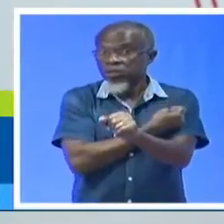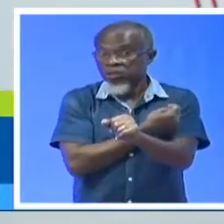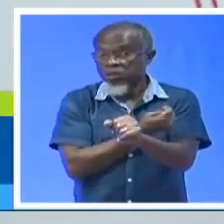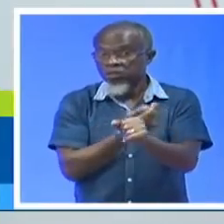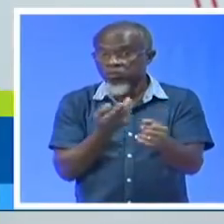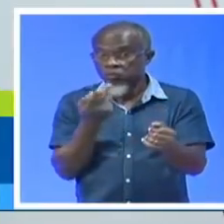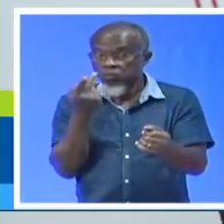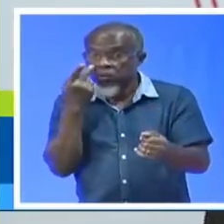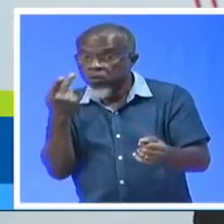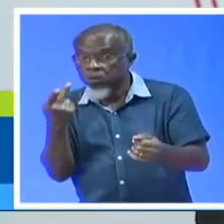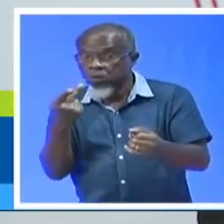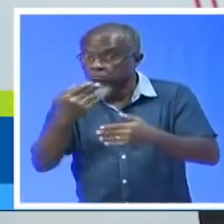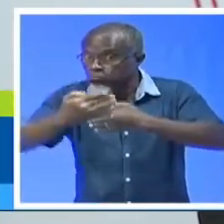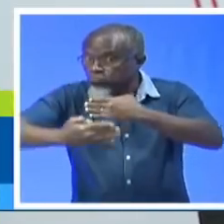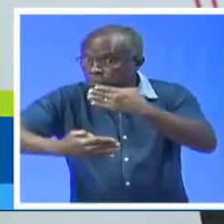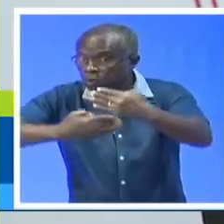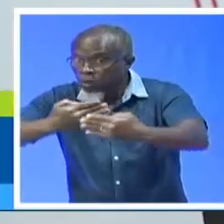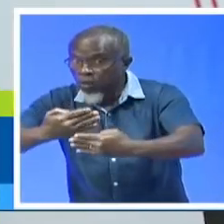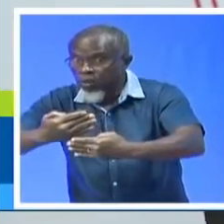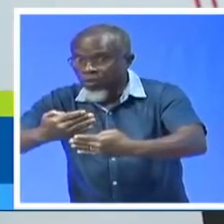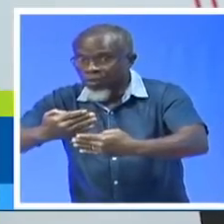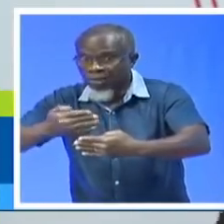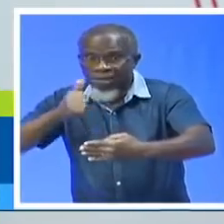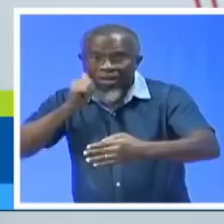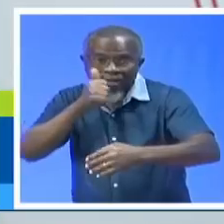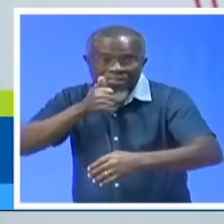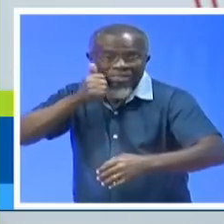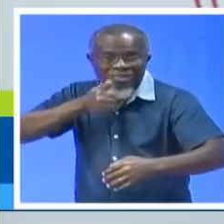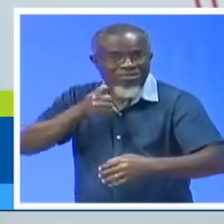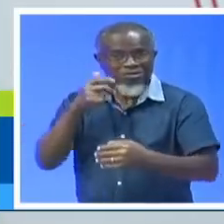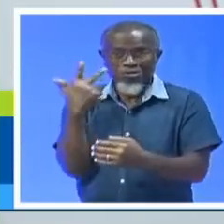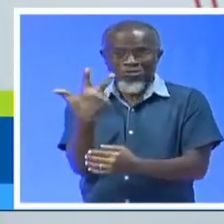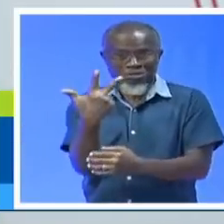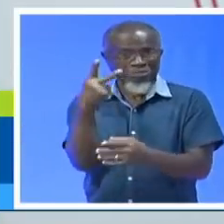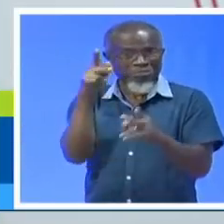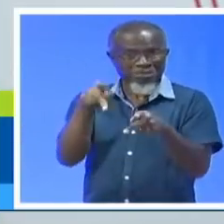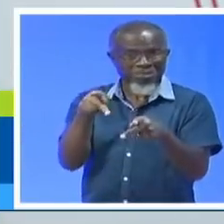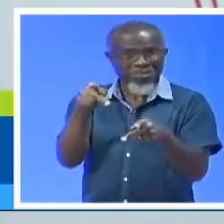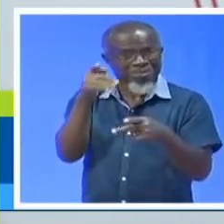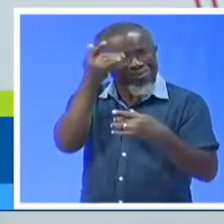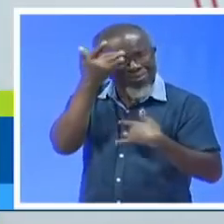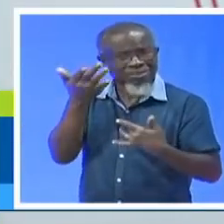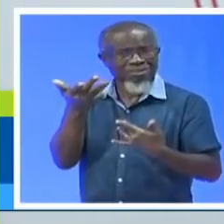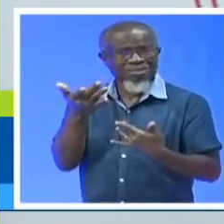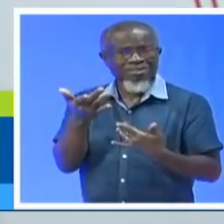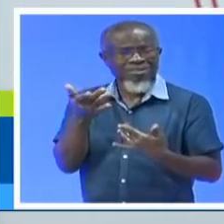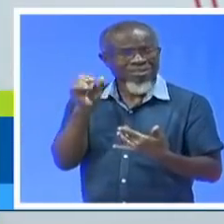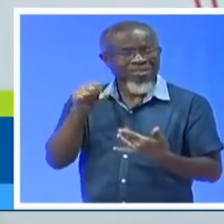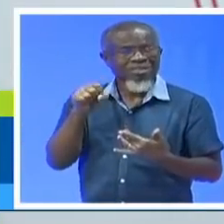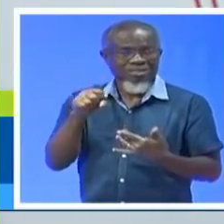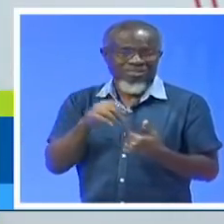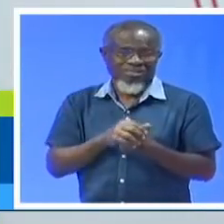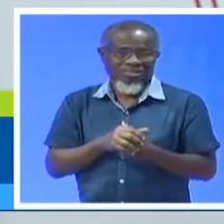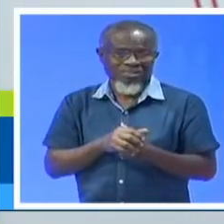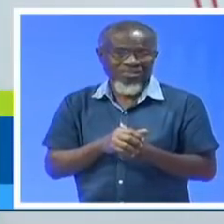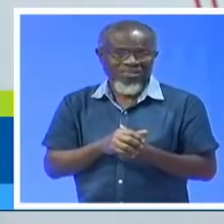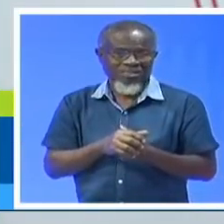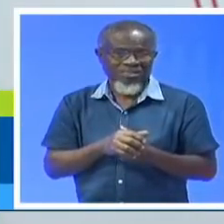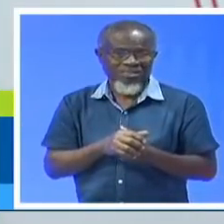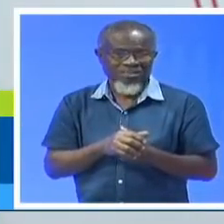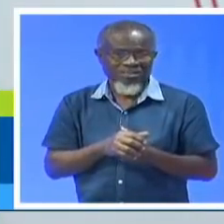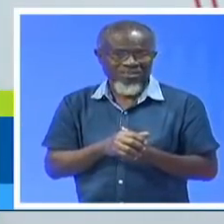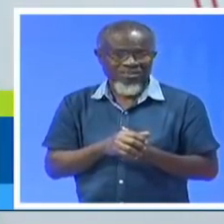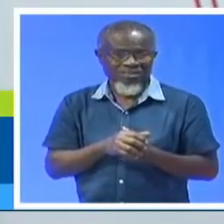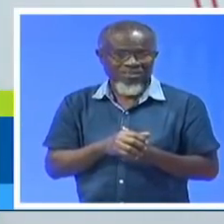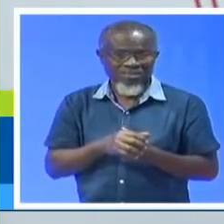our rolling 7-day average was 3. And I remember coming to these press conferences in March, April, May, and every 2